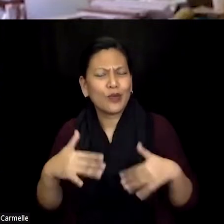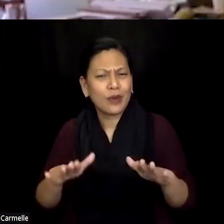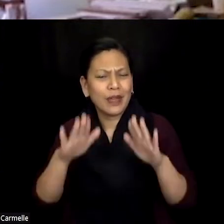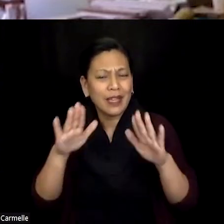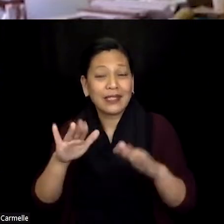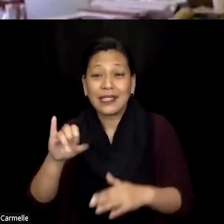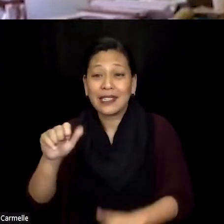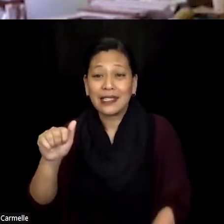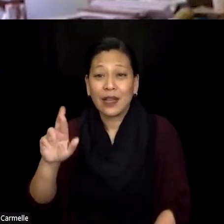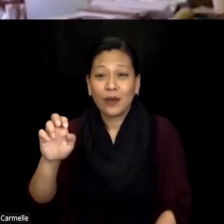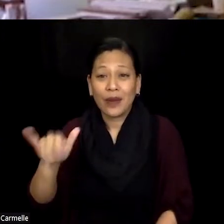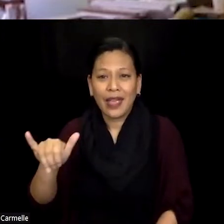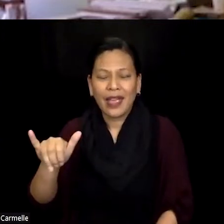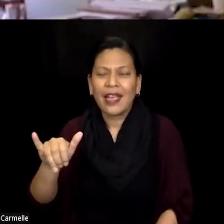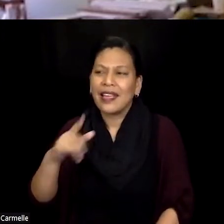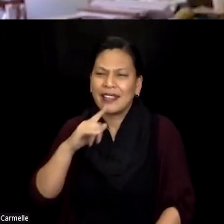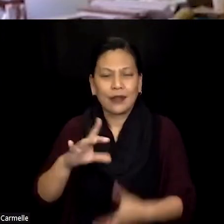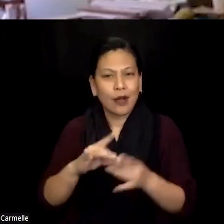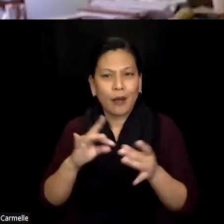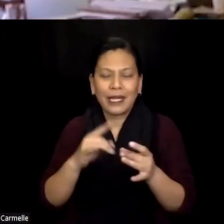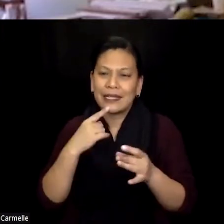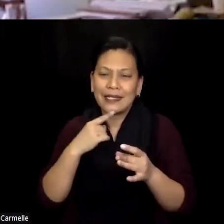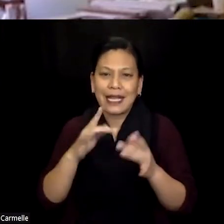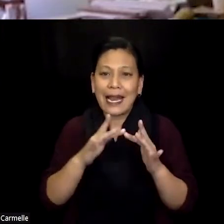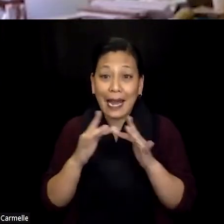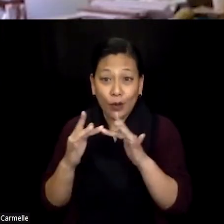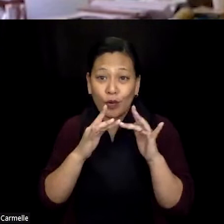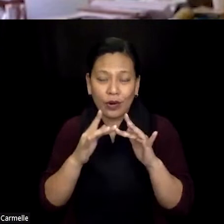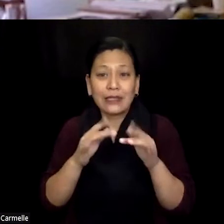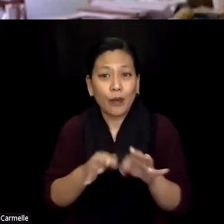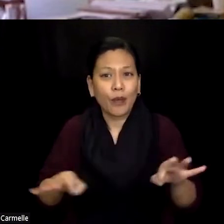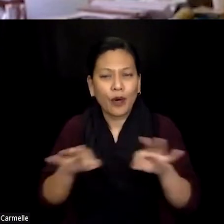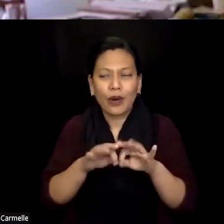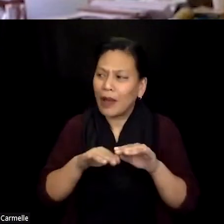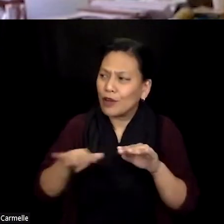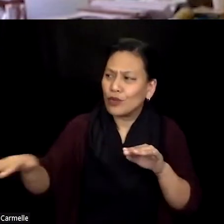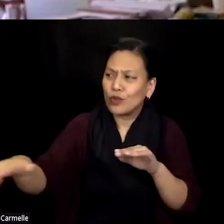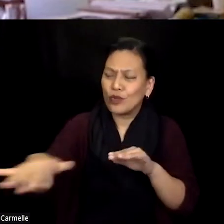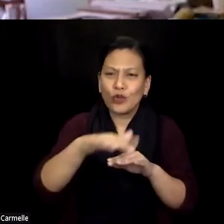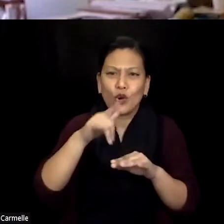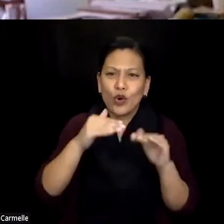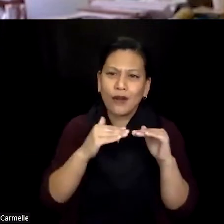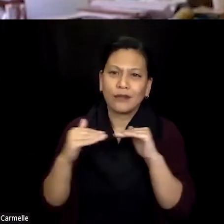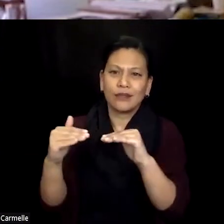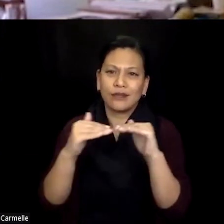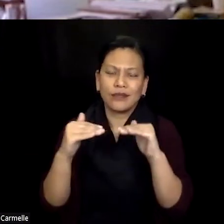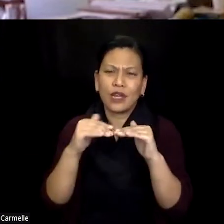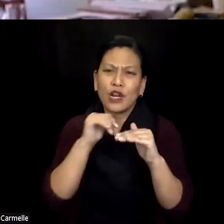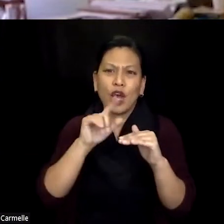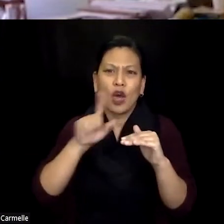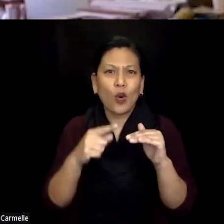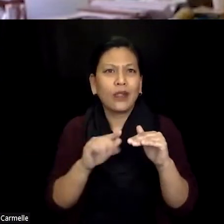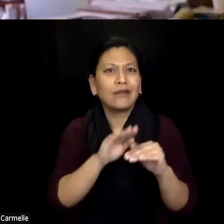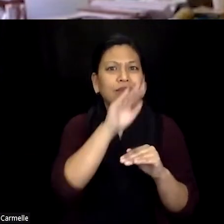said, network across, not up. And that's so important. And if you can go to film festivals and rub shoulders with